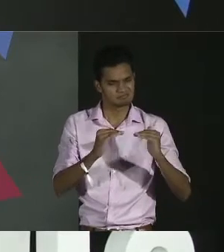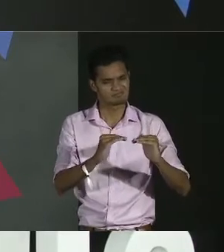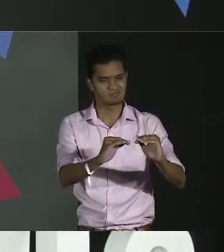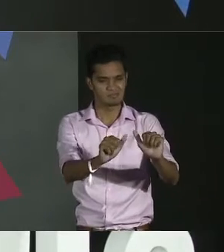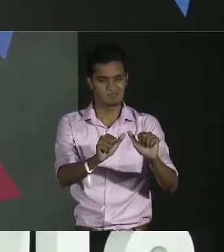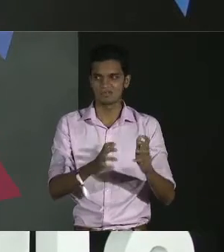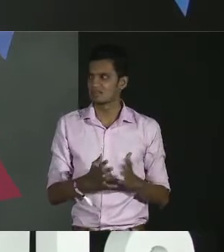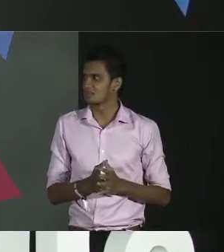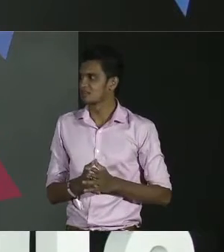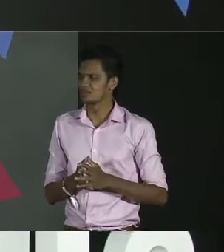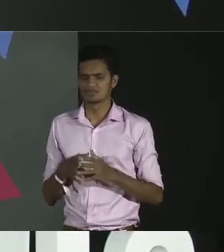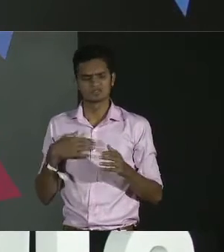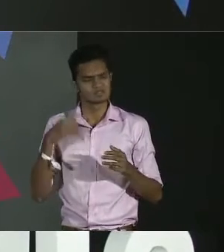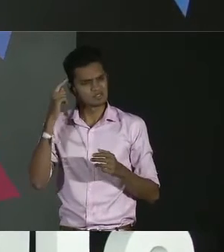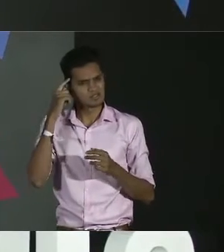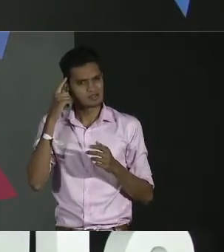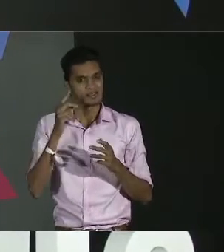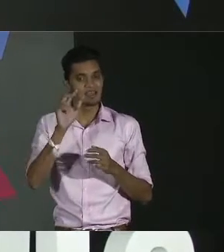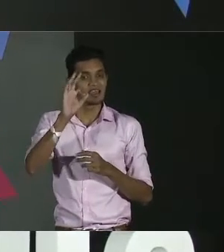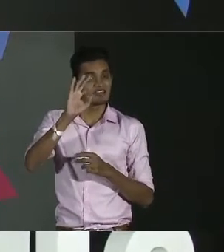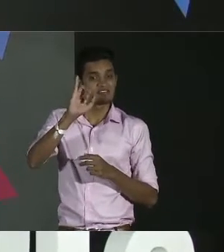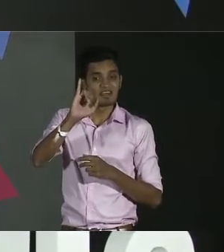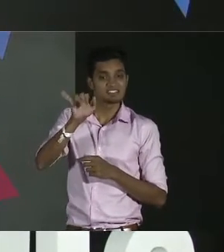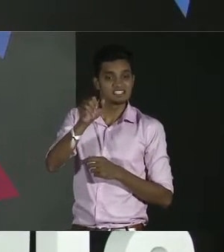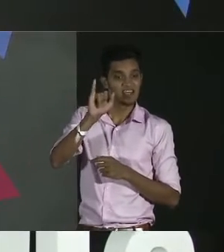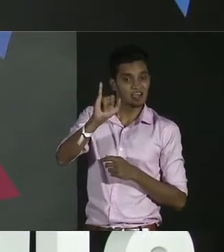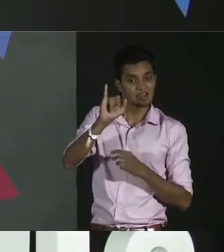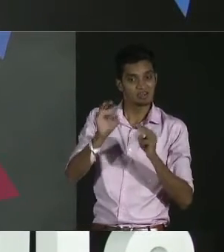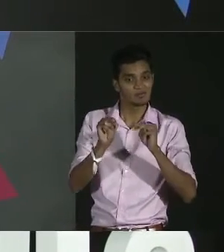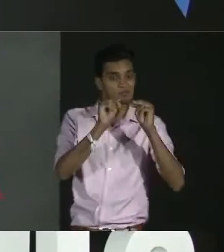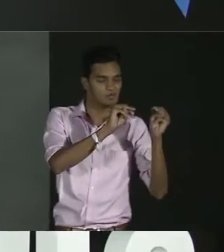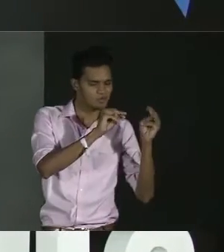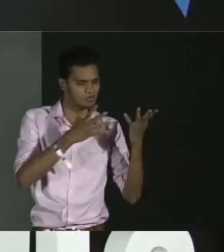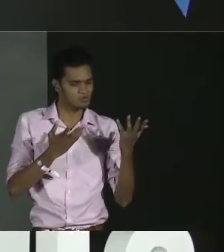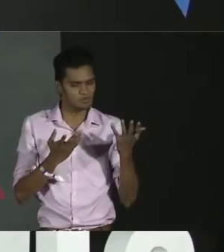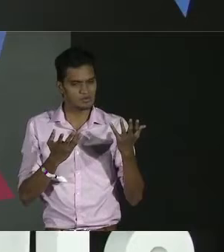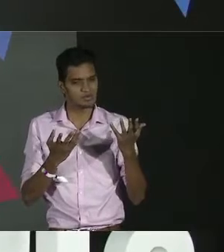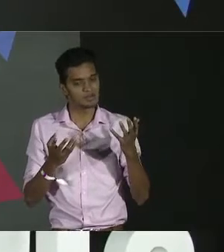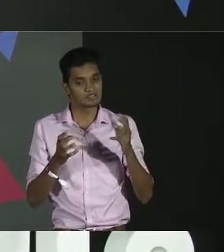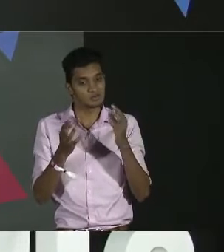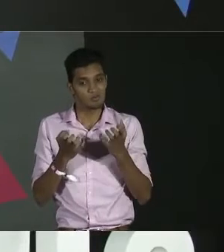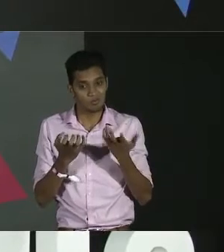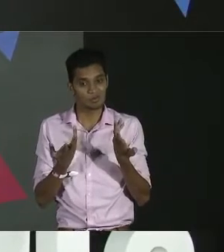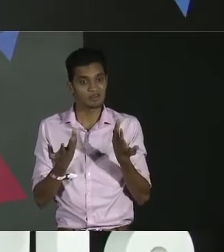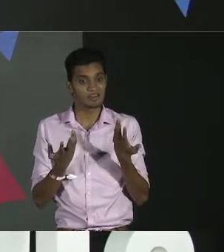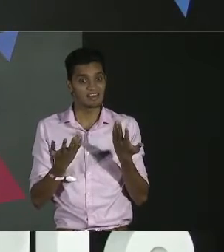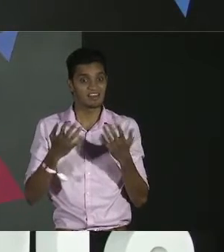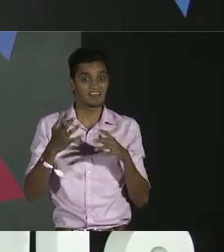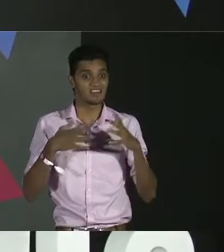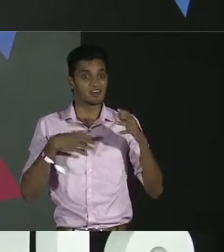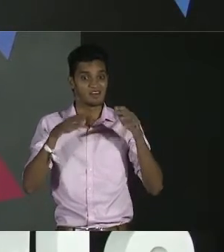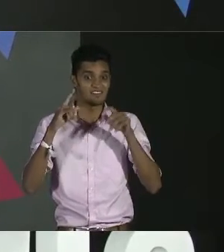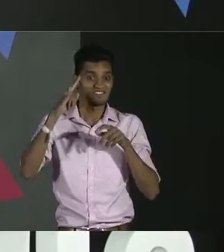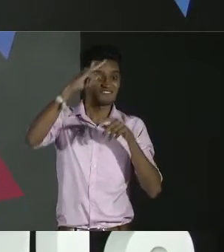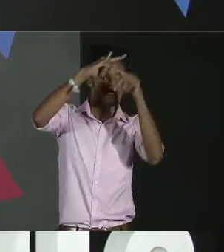to go back to Fiji, to my roots, hang out with my family, and did amazing things there, like skydiving and